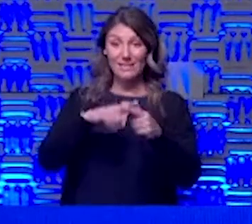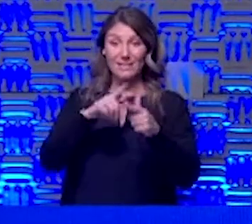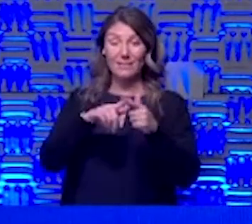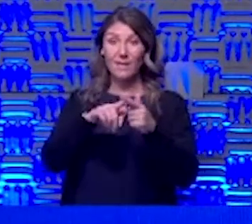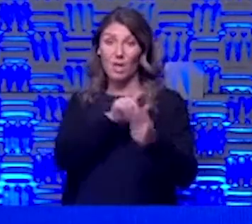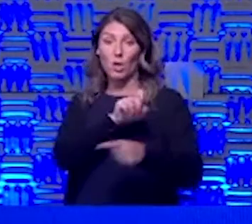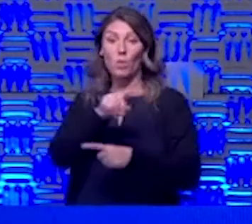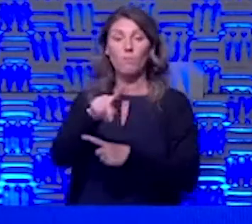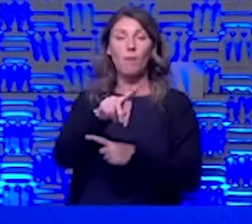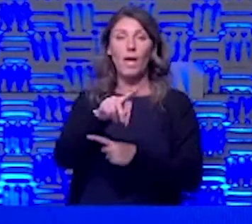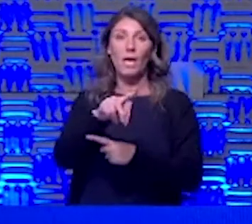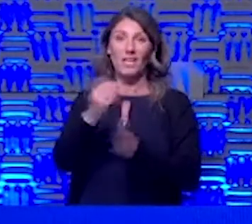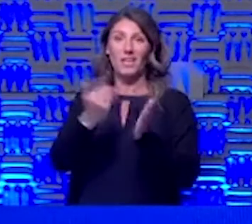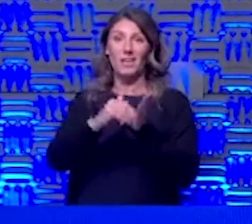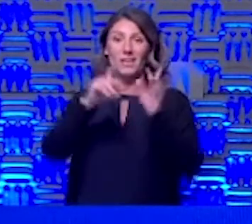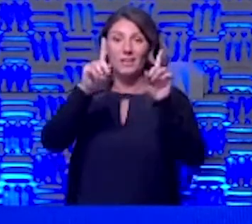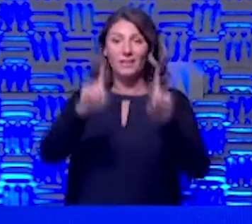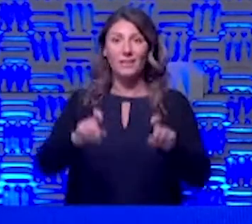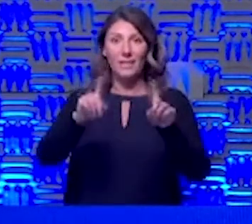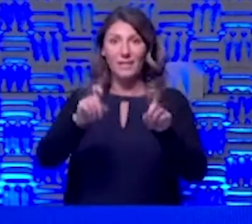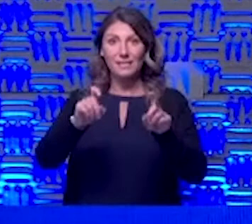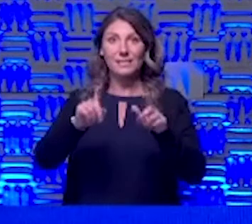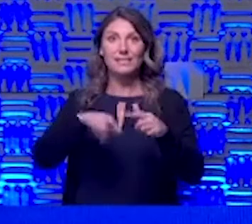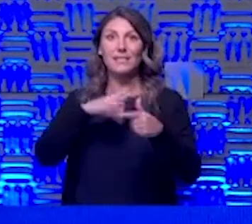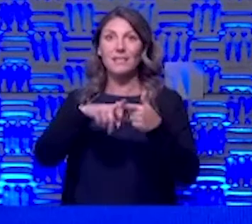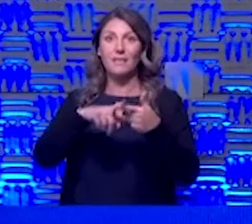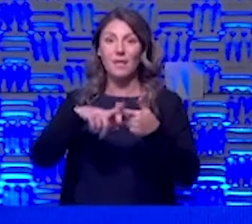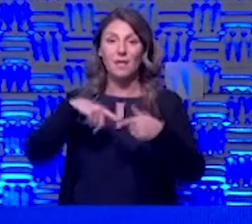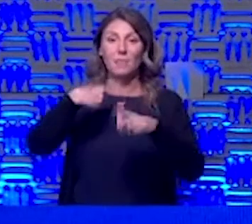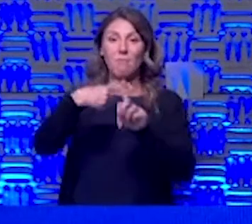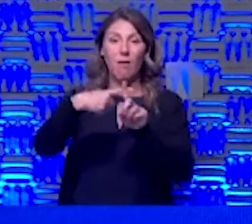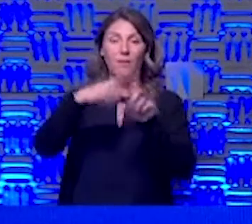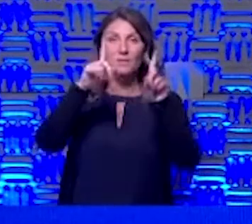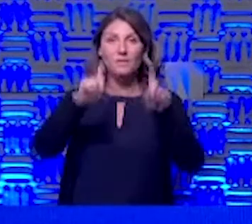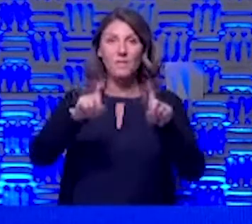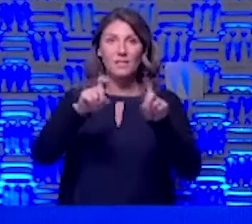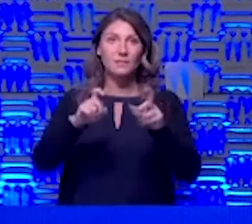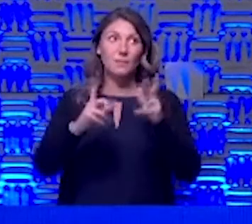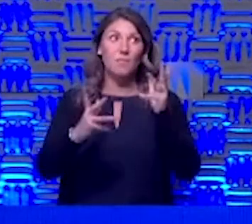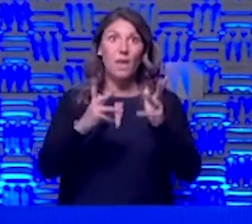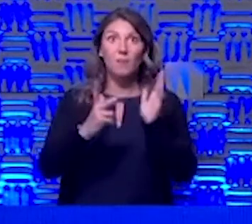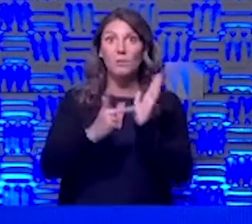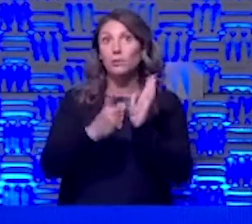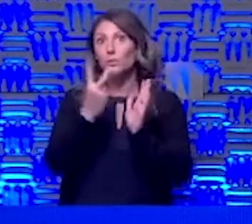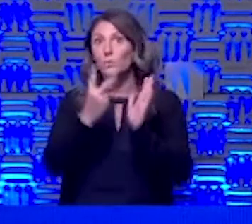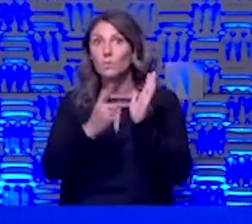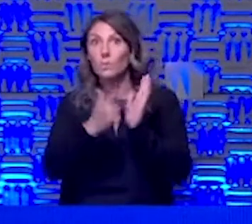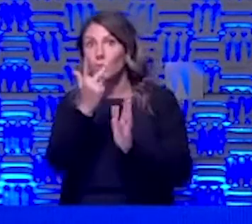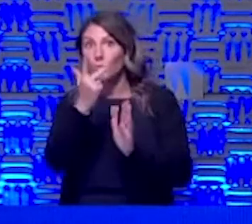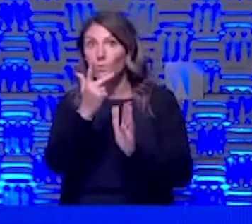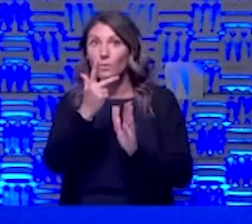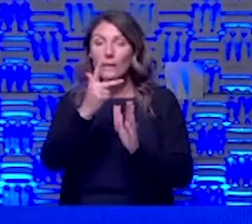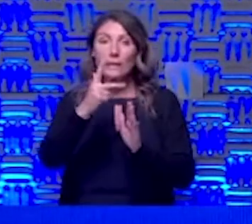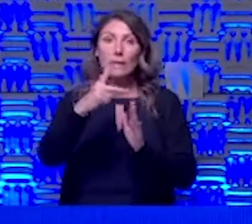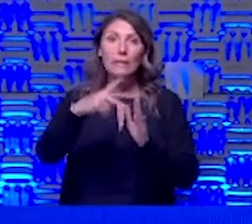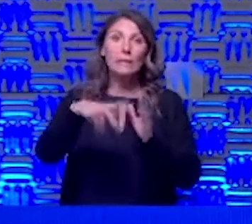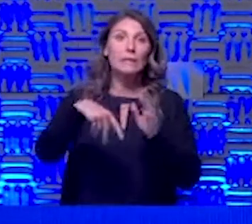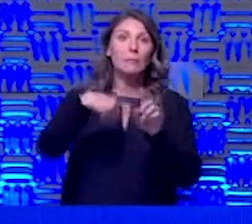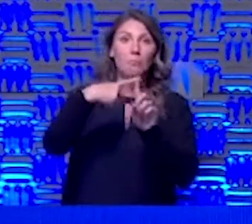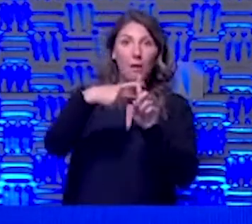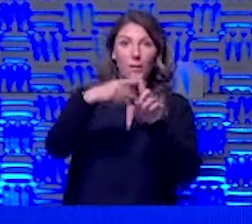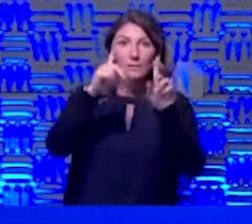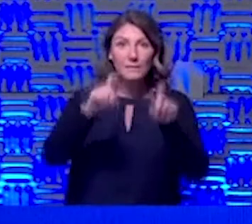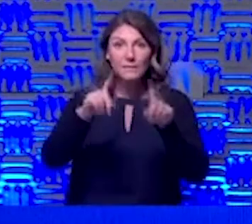another test? So there's another test and another positive test. So maybe somebody has 2 or 3 positive tests. Are those counted towards the